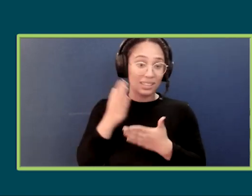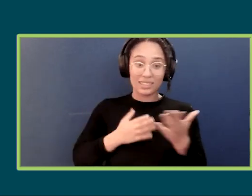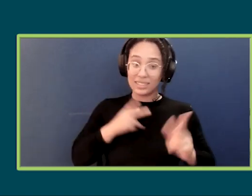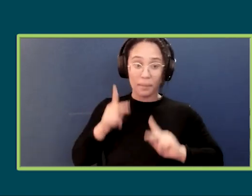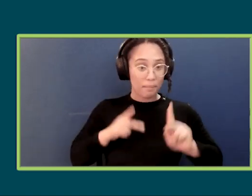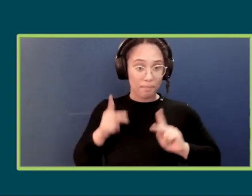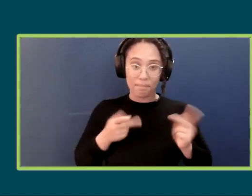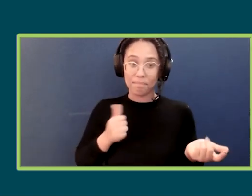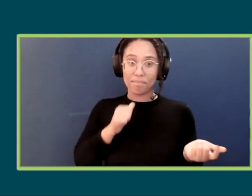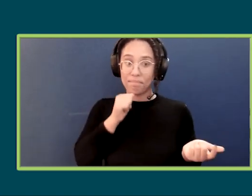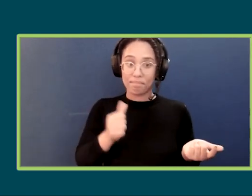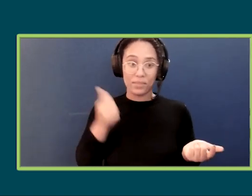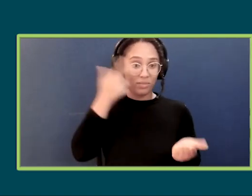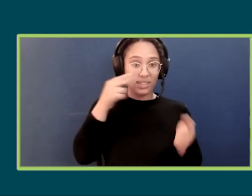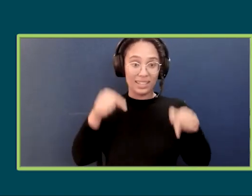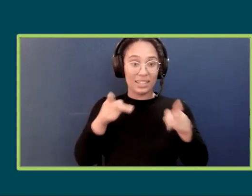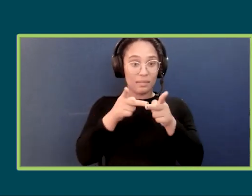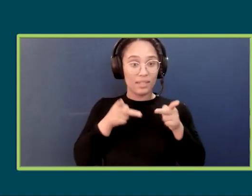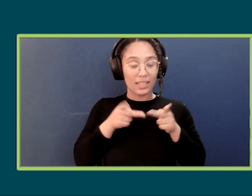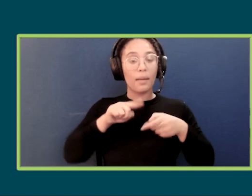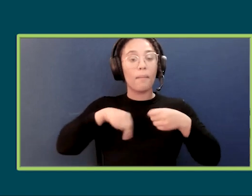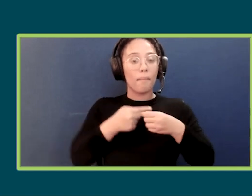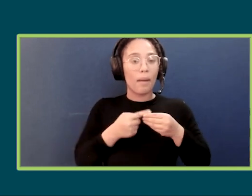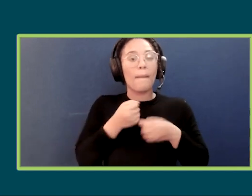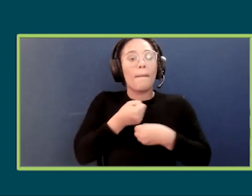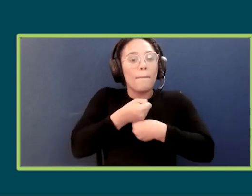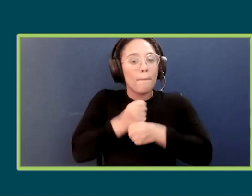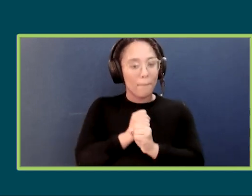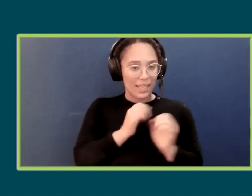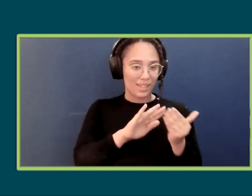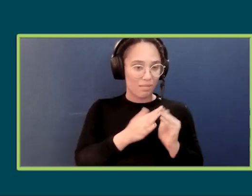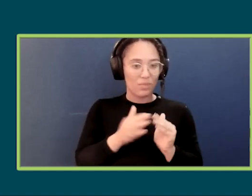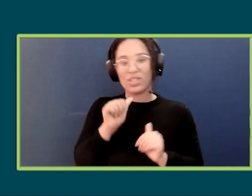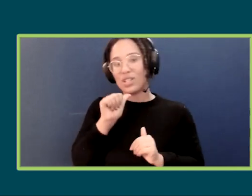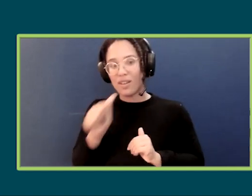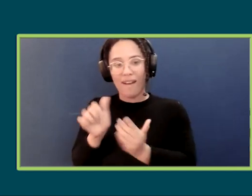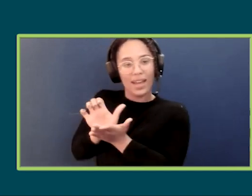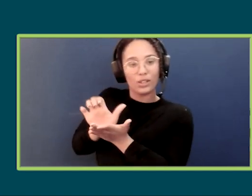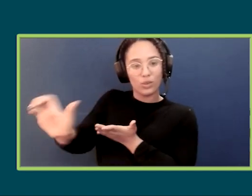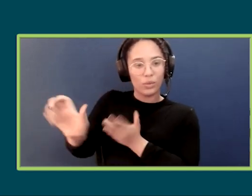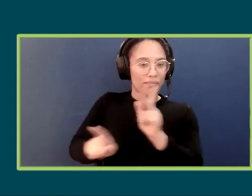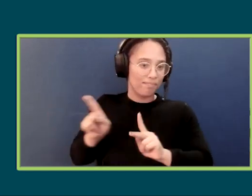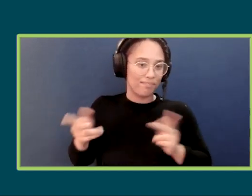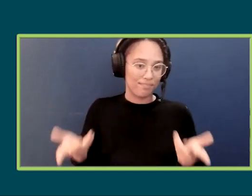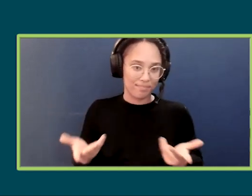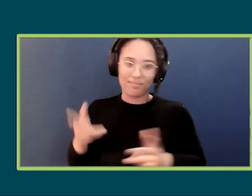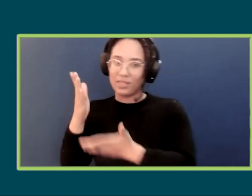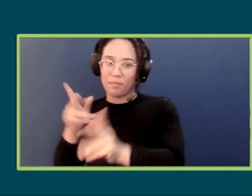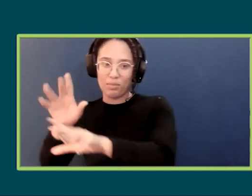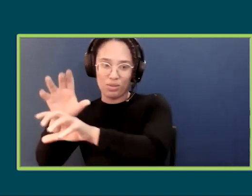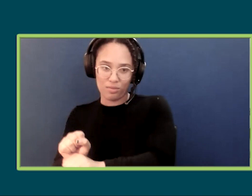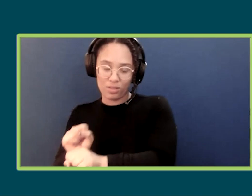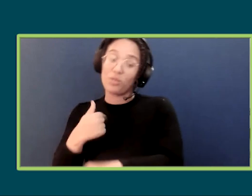creating community, not about creating exclusion in a long time. And this is the latter. We're going to